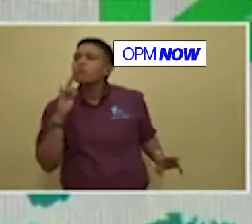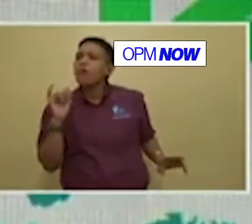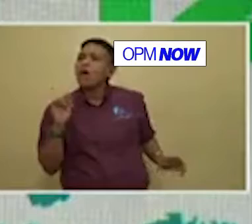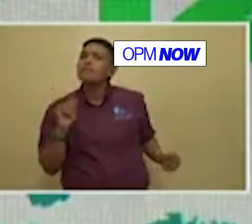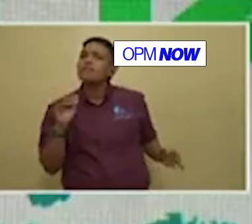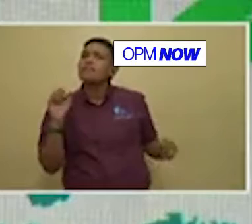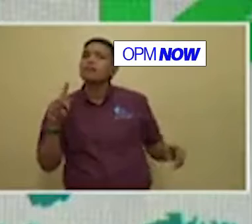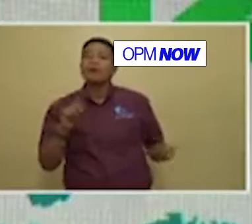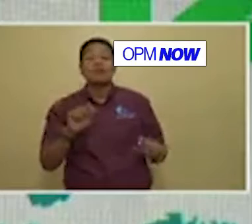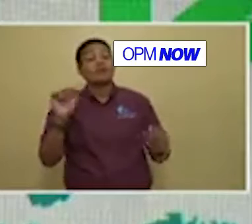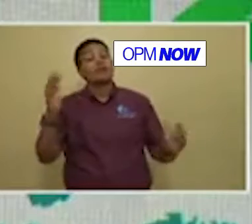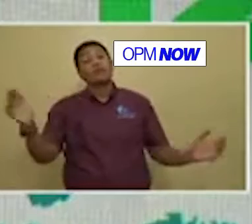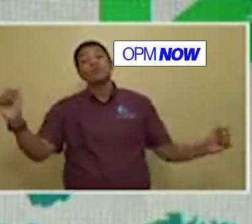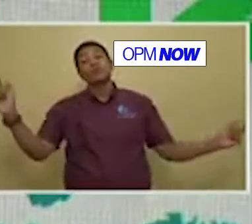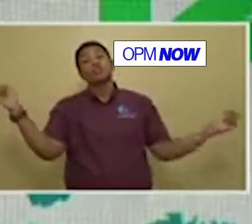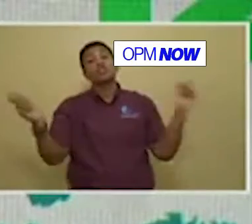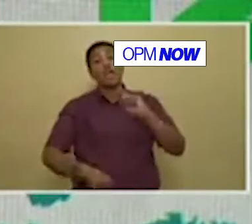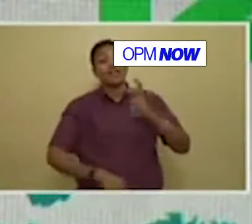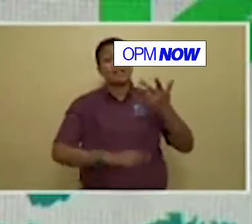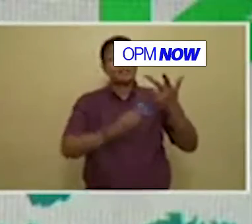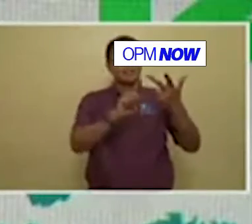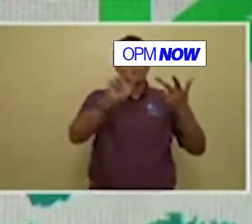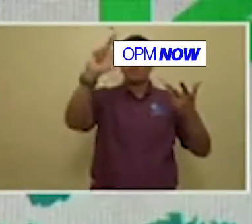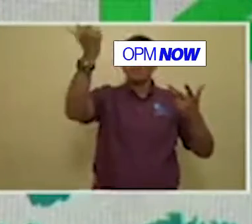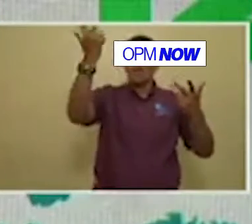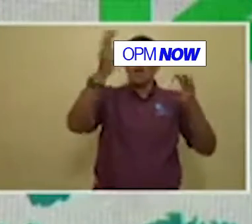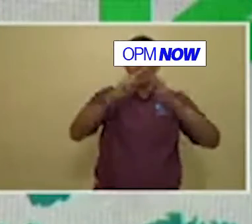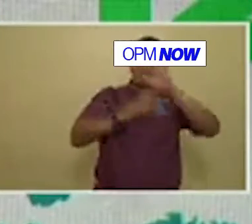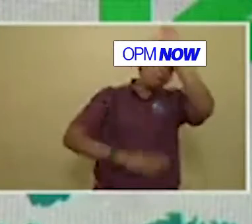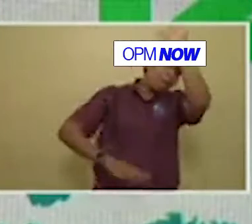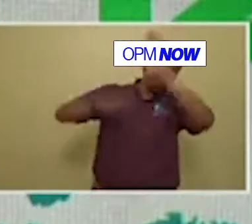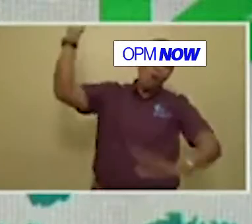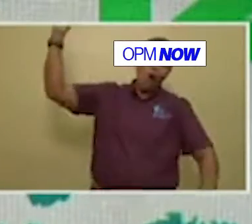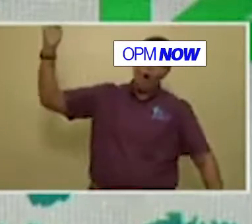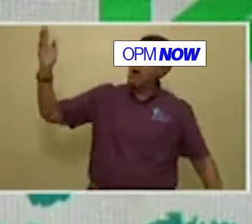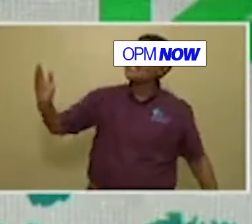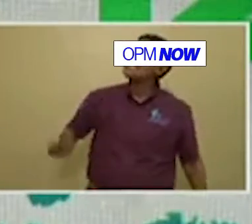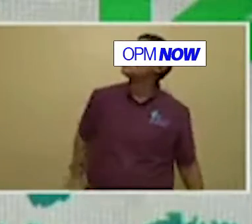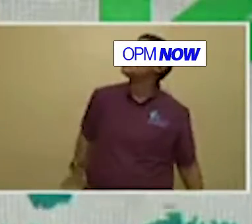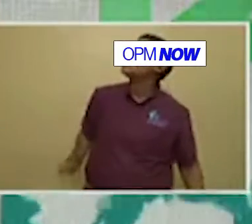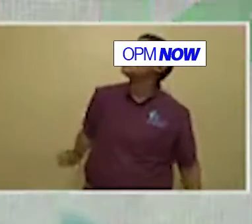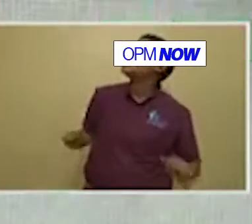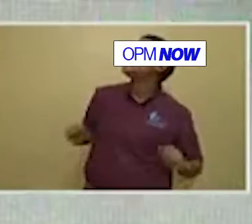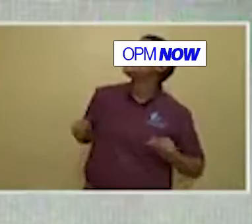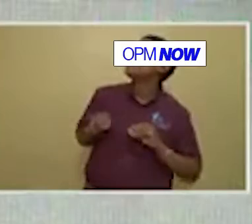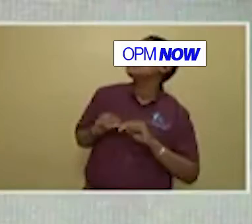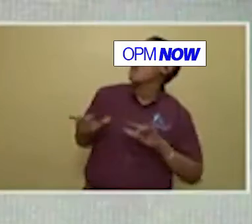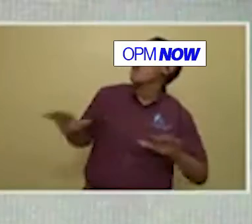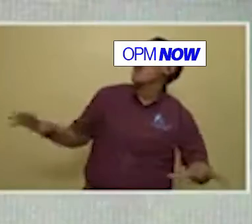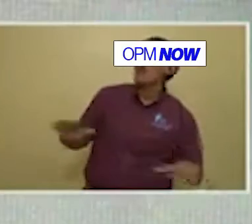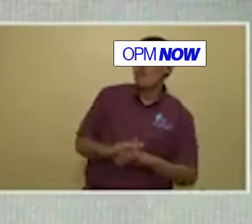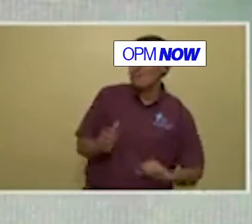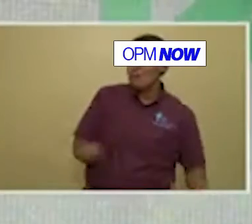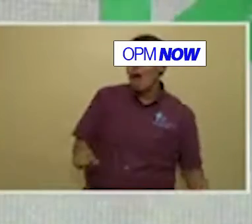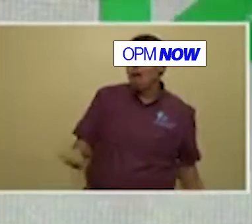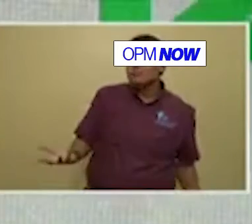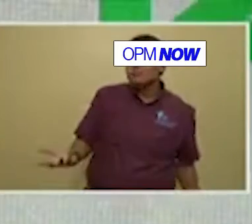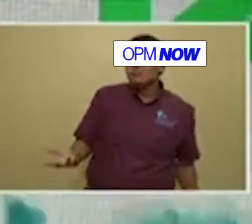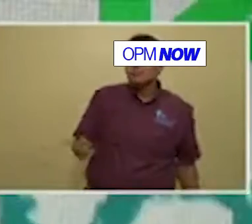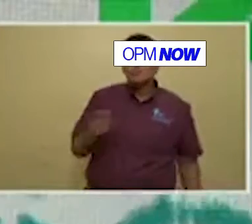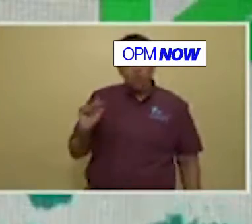You could have a third wave. It could. But if things work out for the